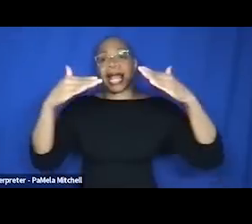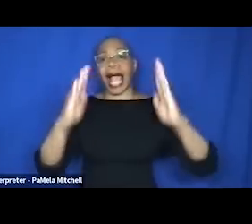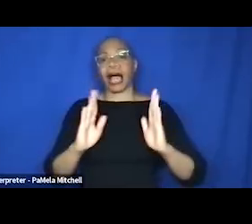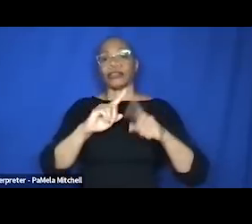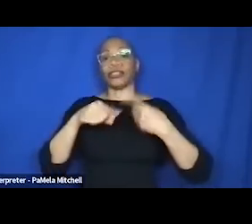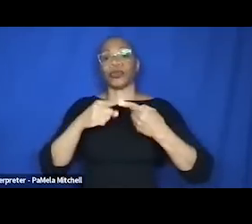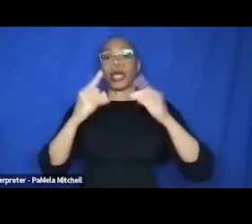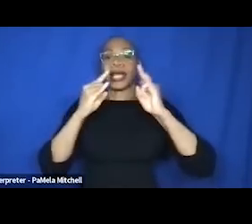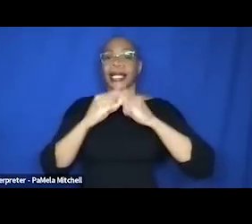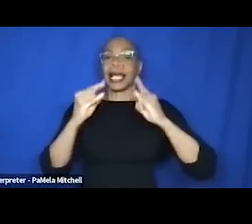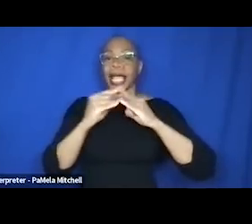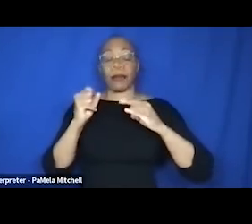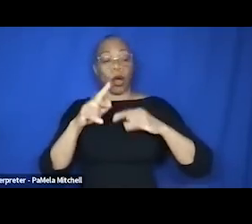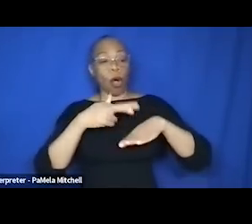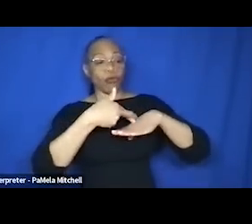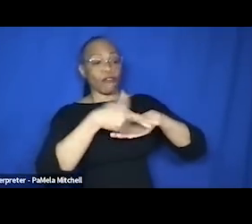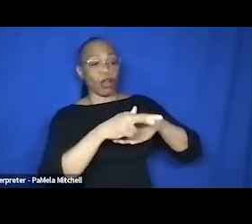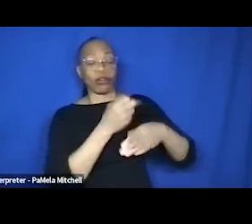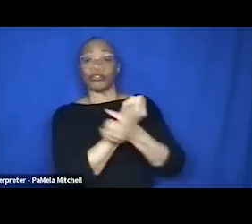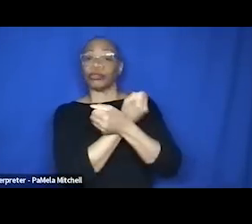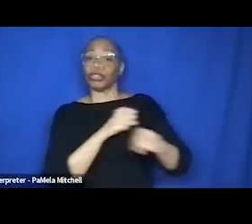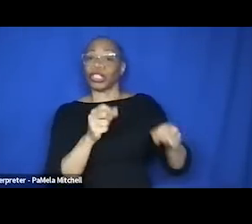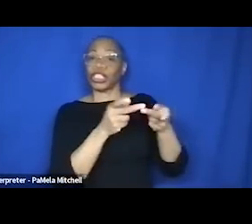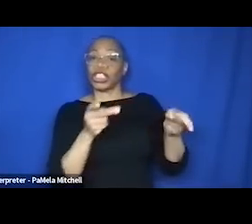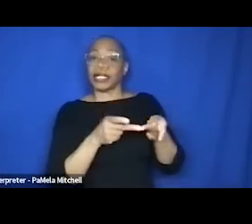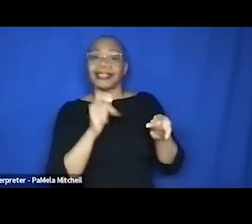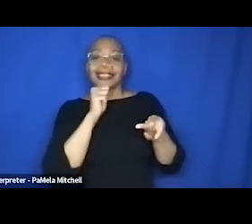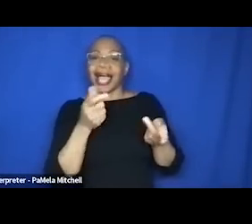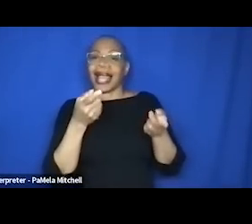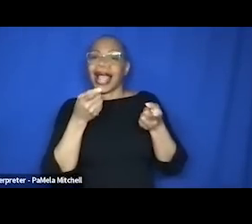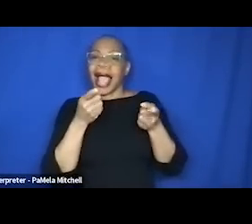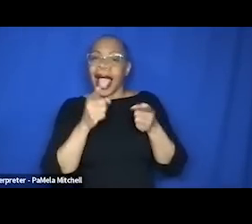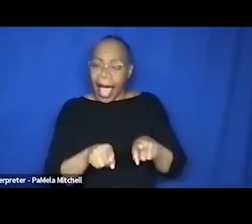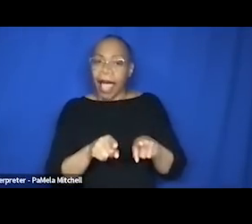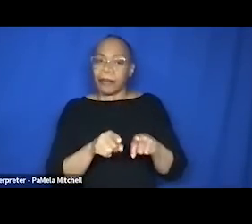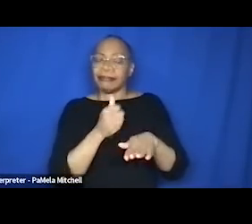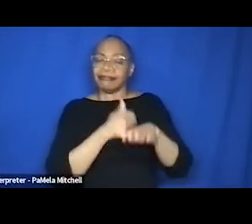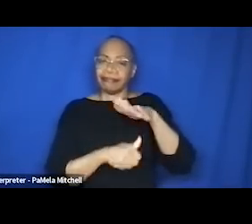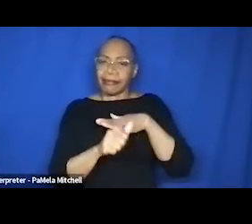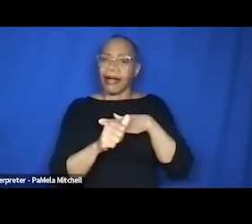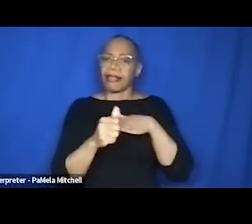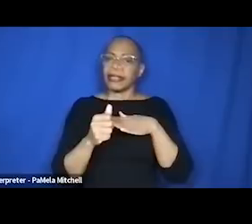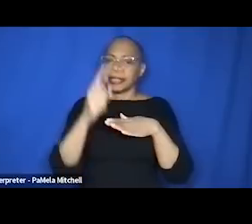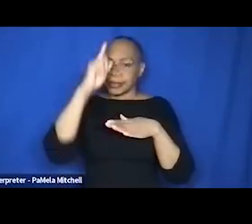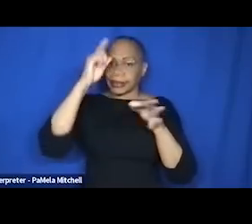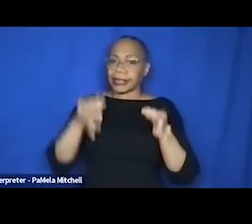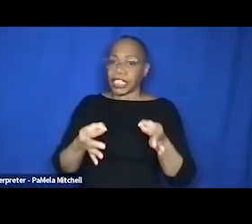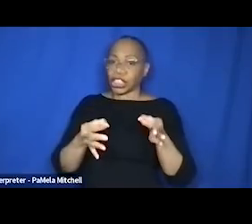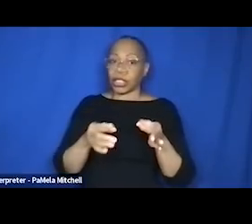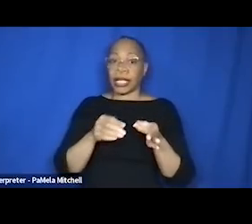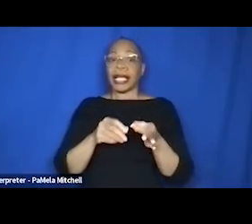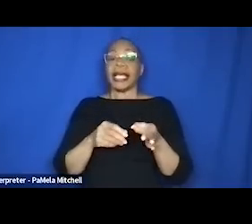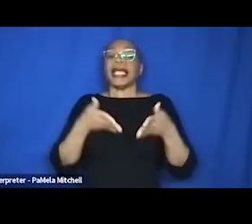happening or referrals to shelter. This does not have to happen under this ruling. And I do just want to remind folks, this ruling does allow for